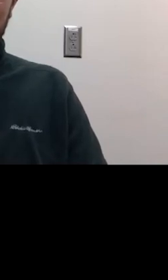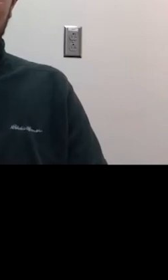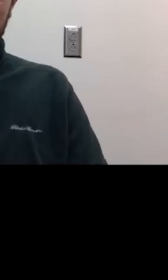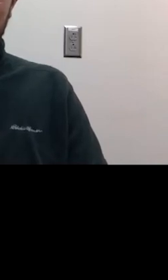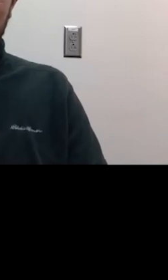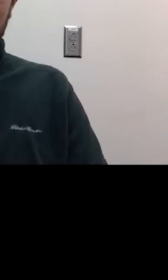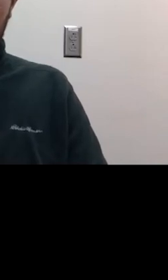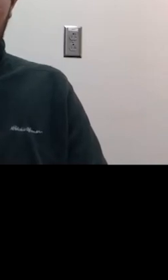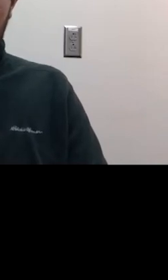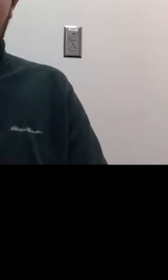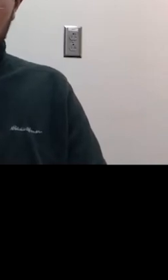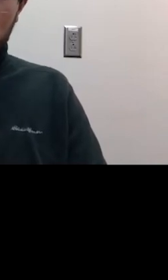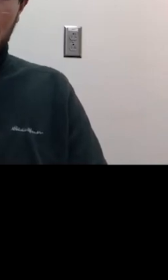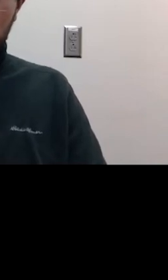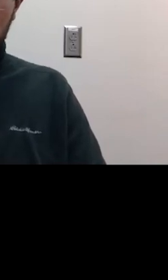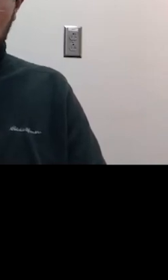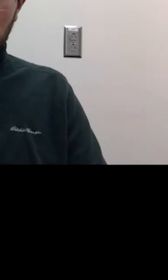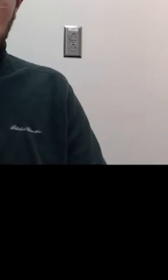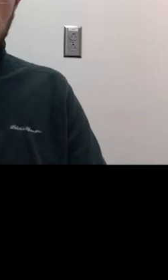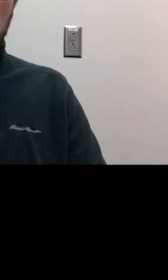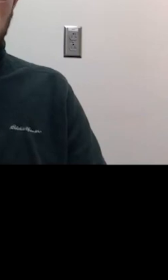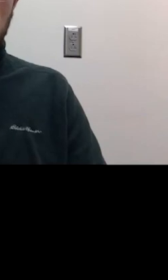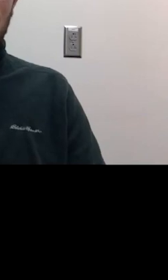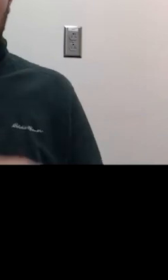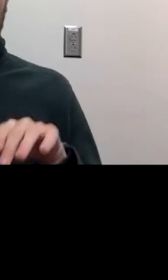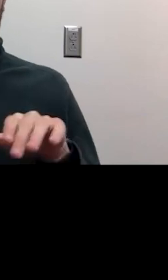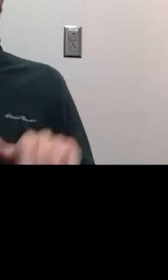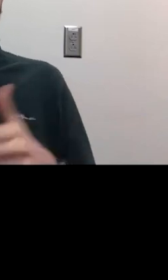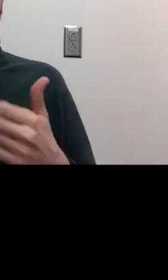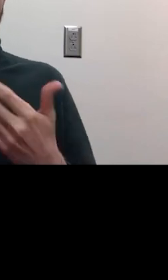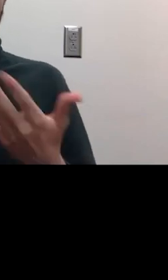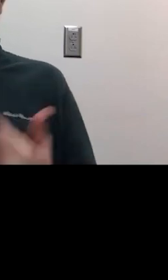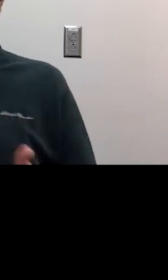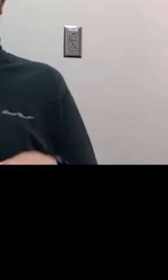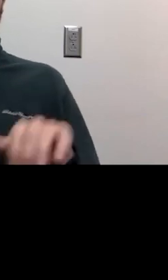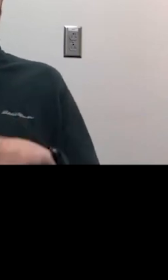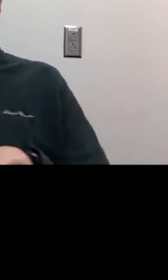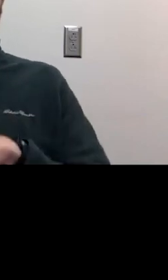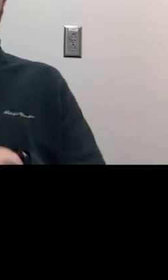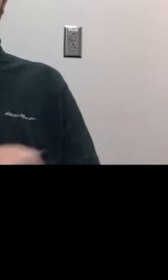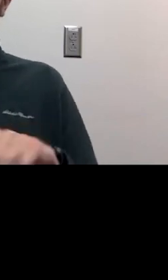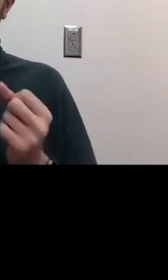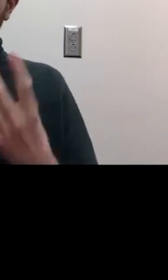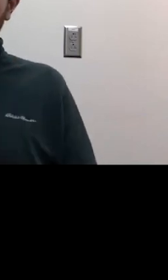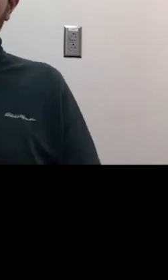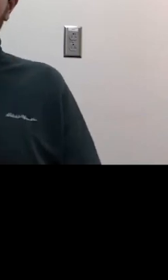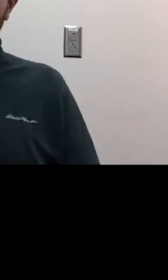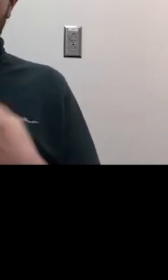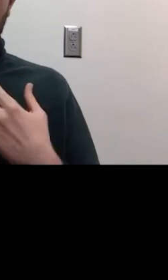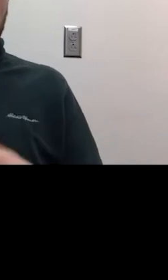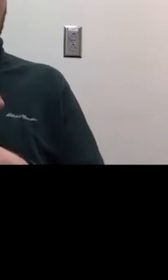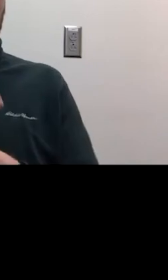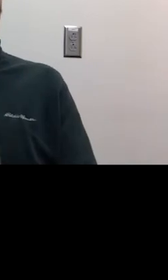So, in part by doing exactly what we're doing today, I've done a lot of these presentations to healthcare policymakers,